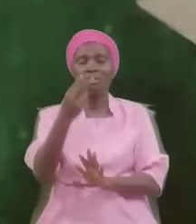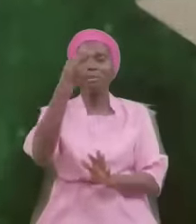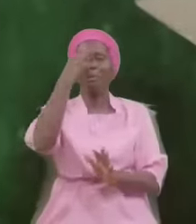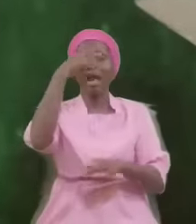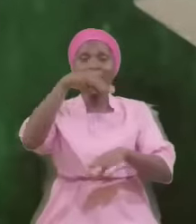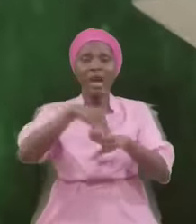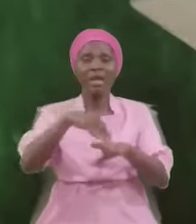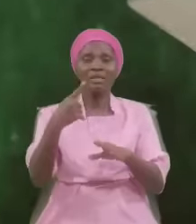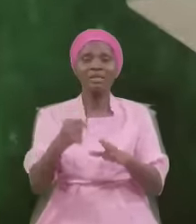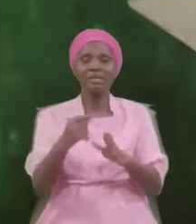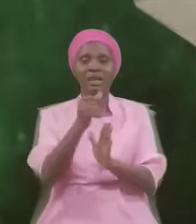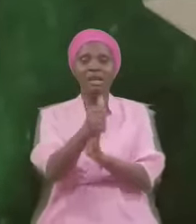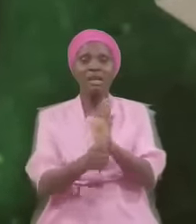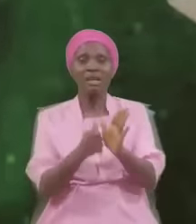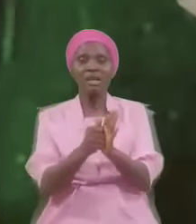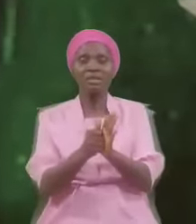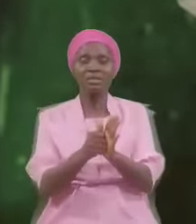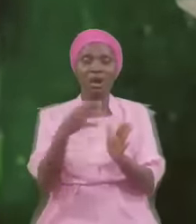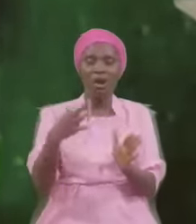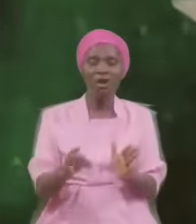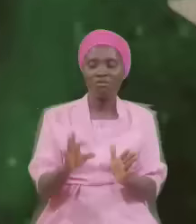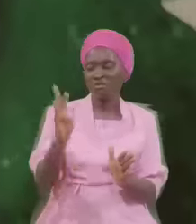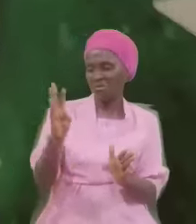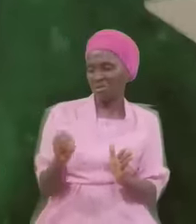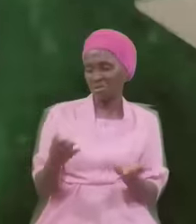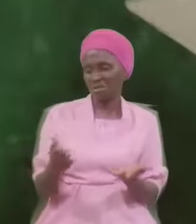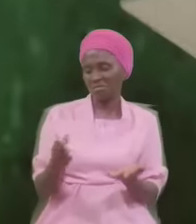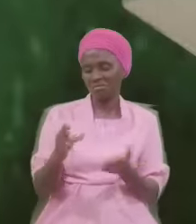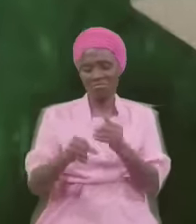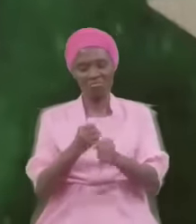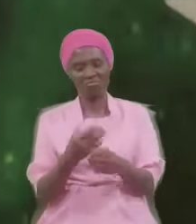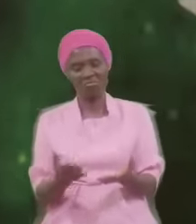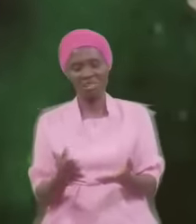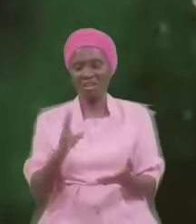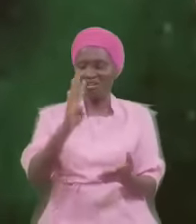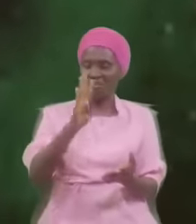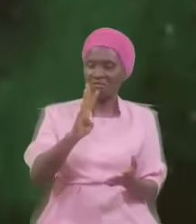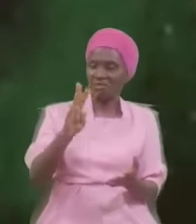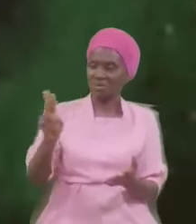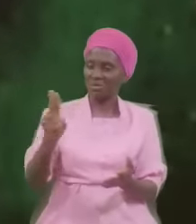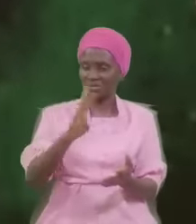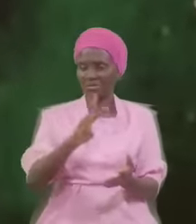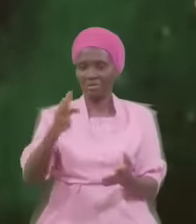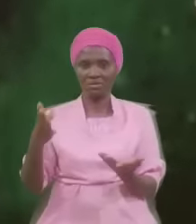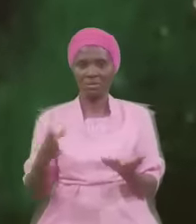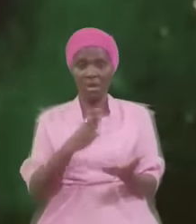42, 45. And now you are 44. And it's coming. Not me.